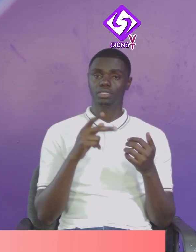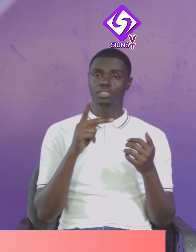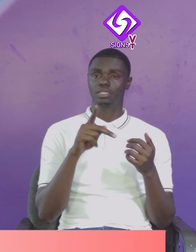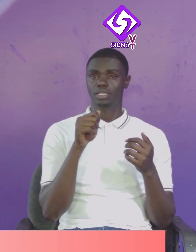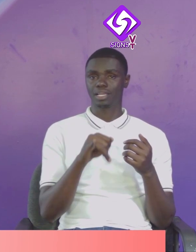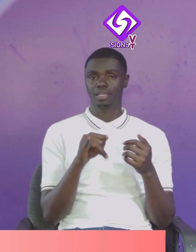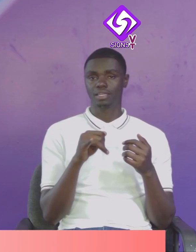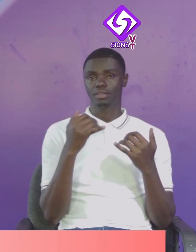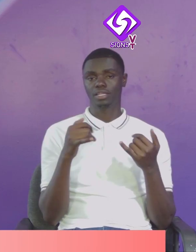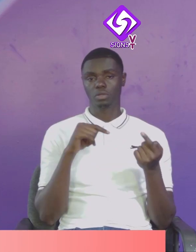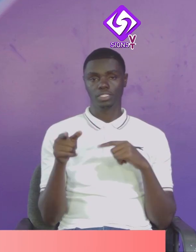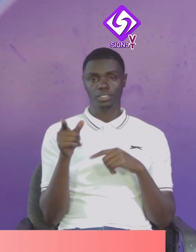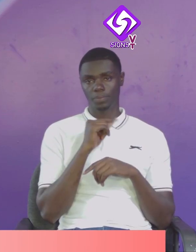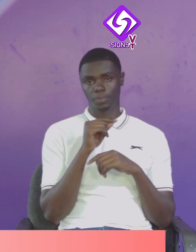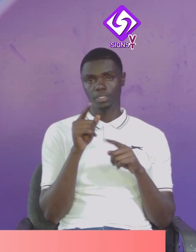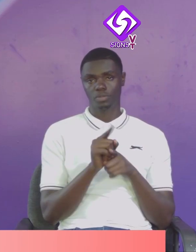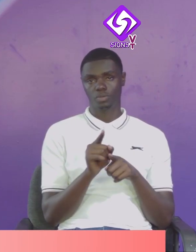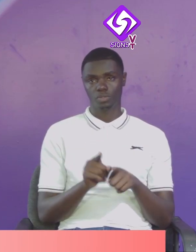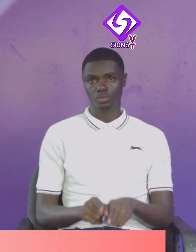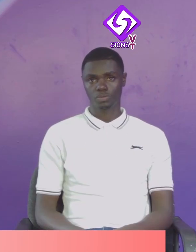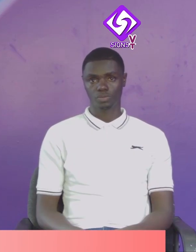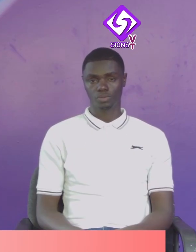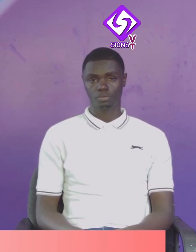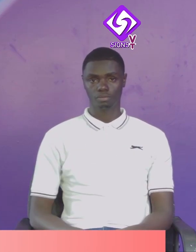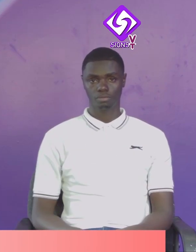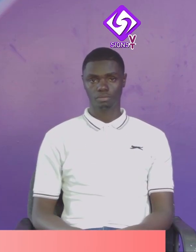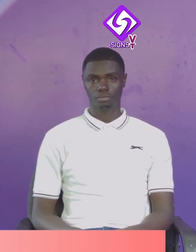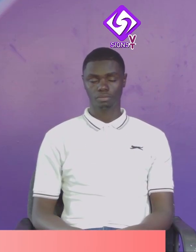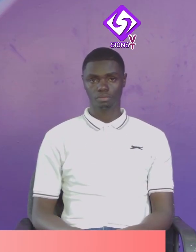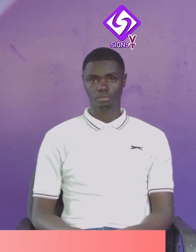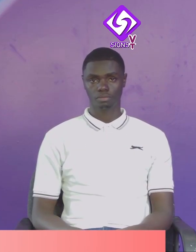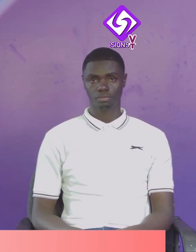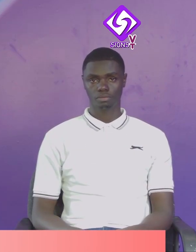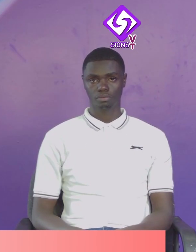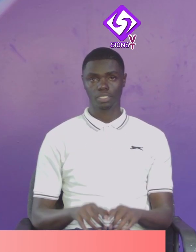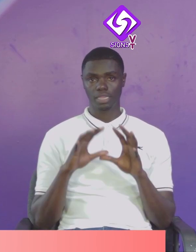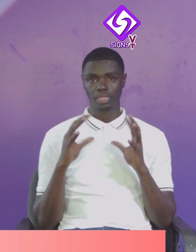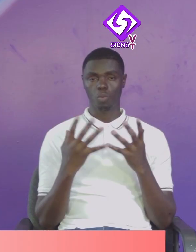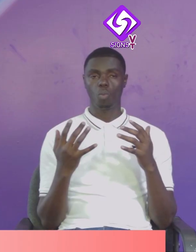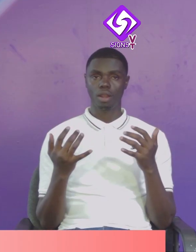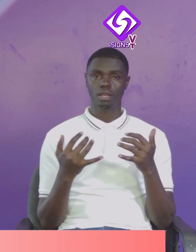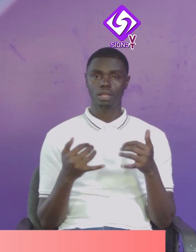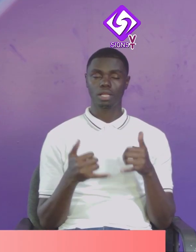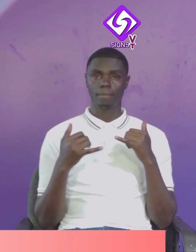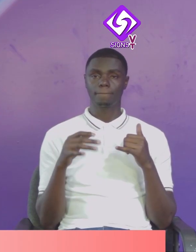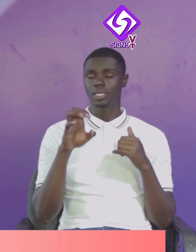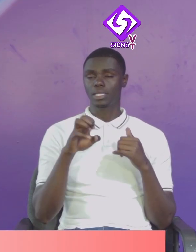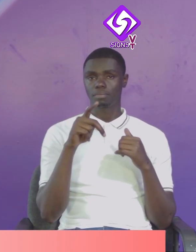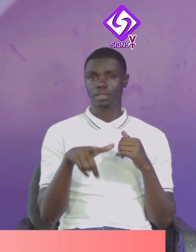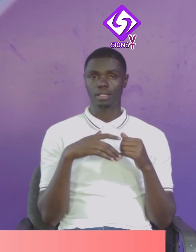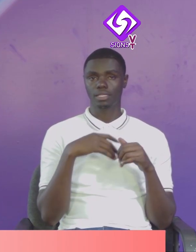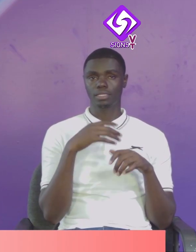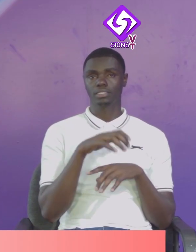now injured. Right. And also, when it comes away from even the World Cup, in the English Premier League and the Champions